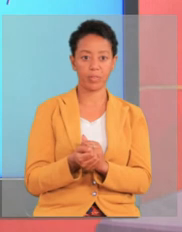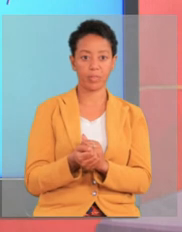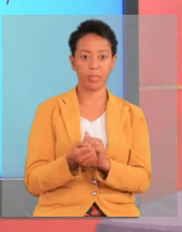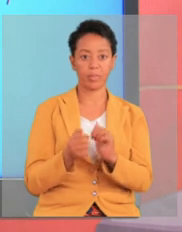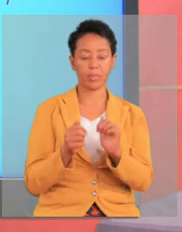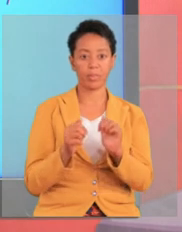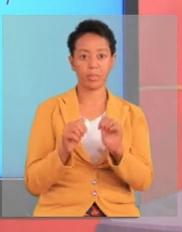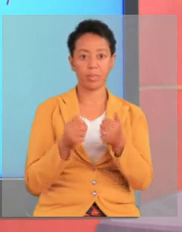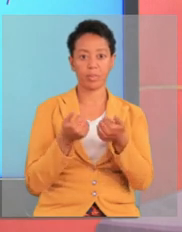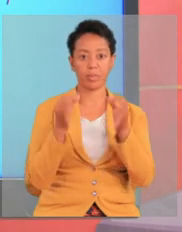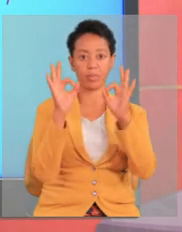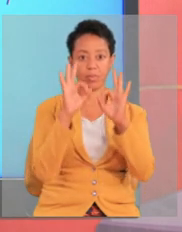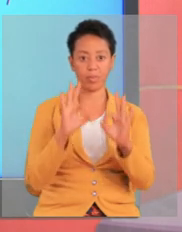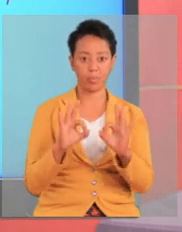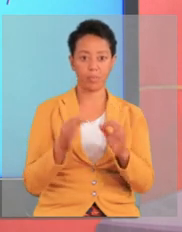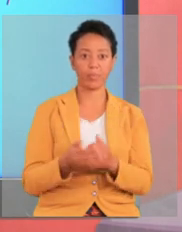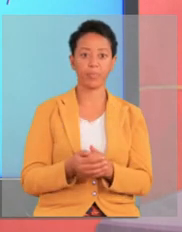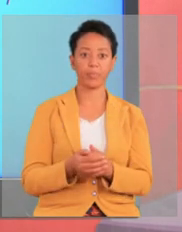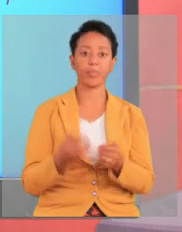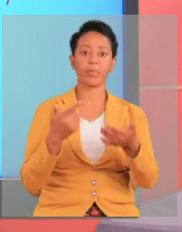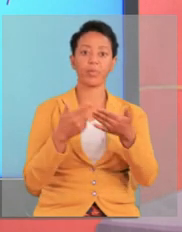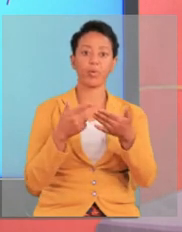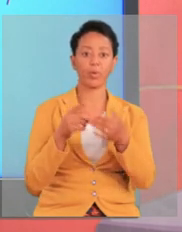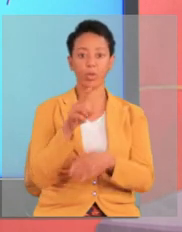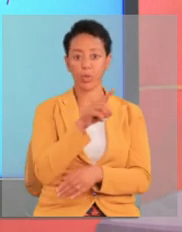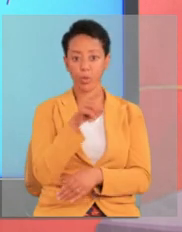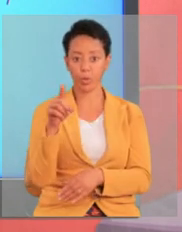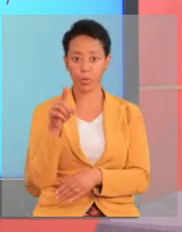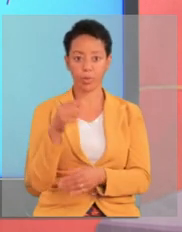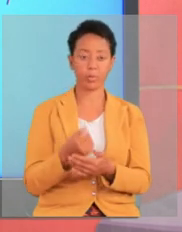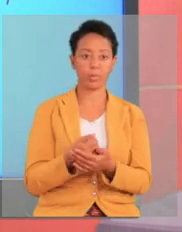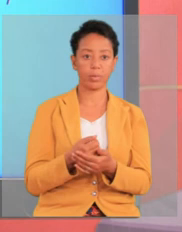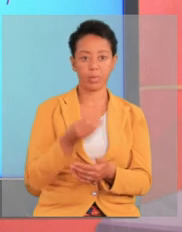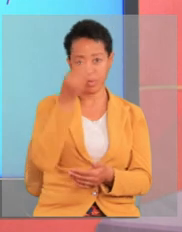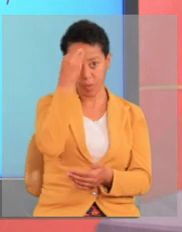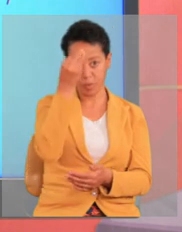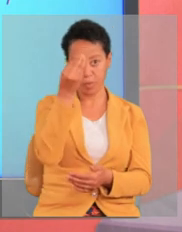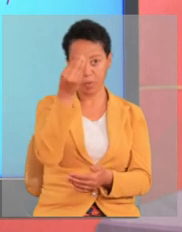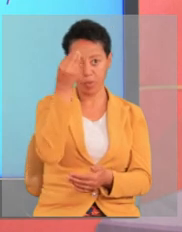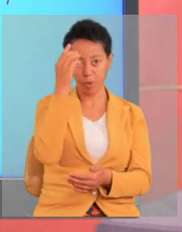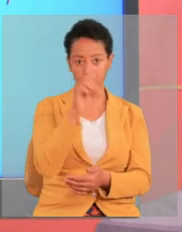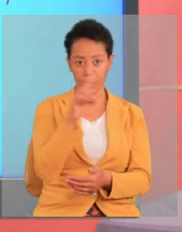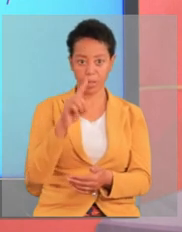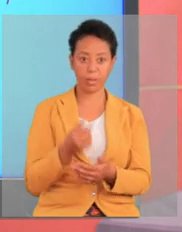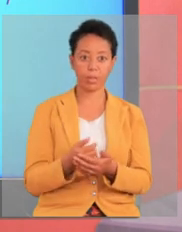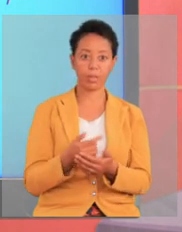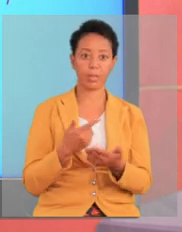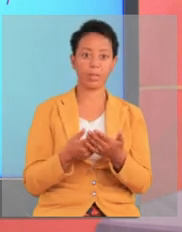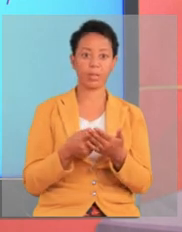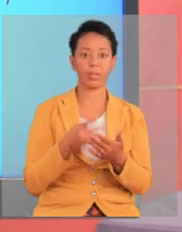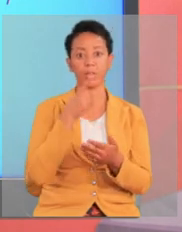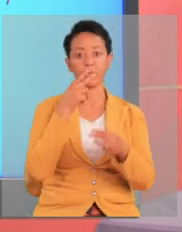do we form? So, year, don't forget that, right? This is a kind of pronoun.